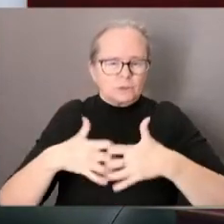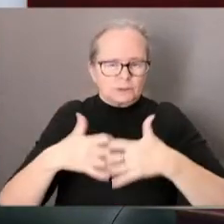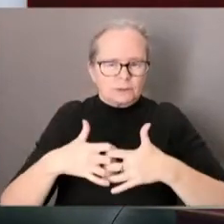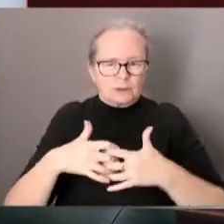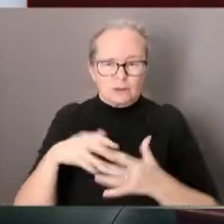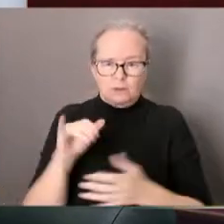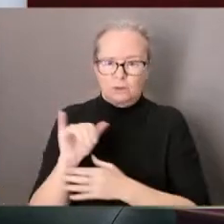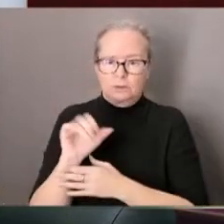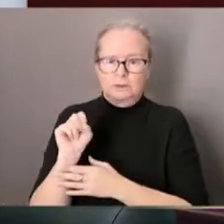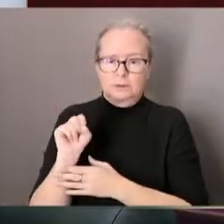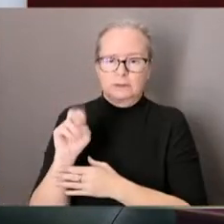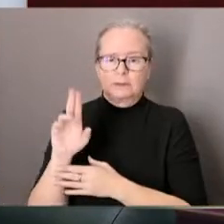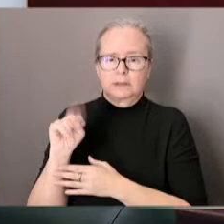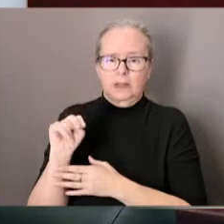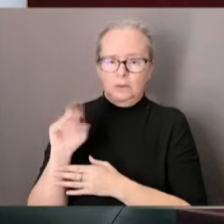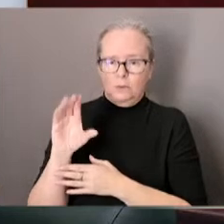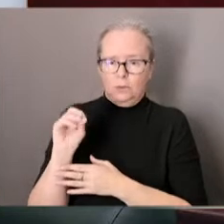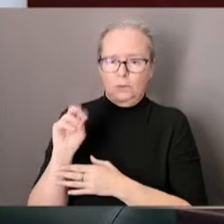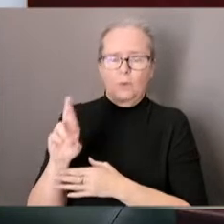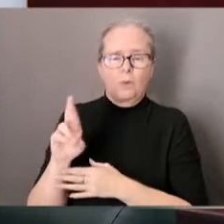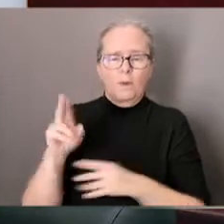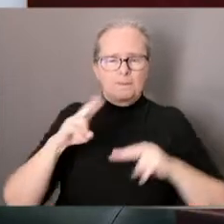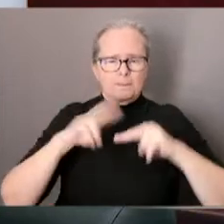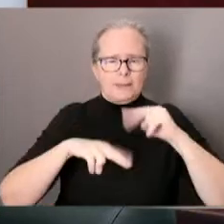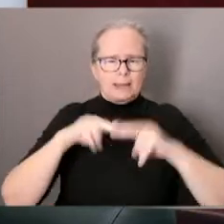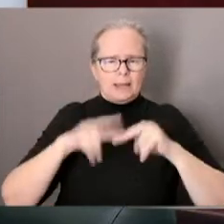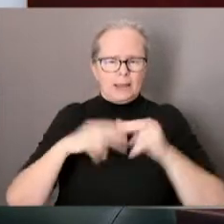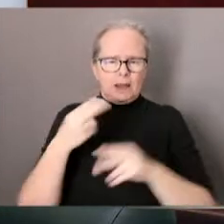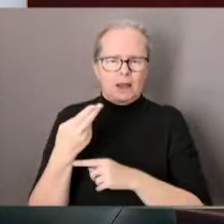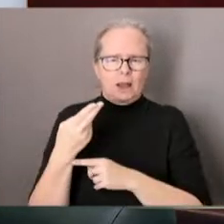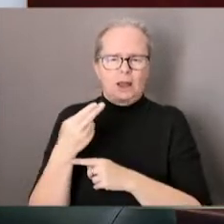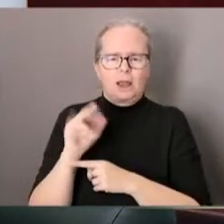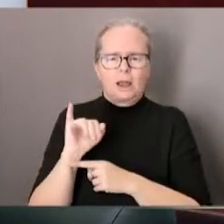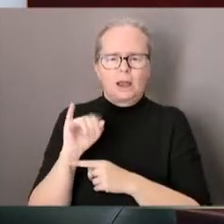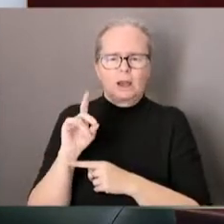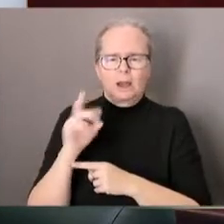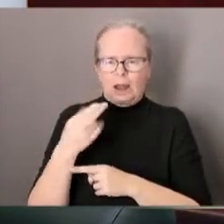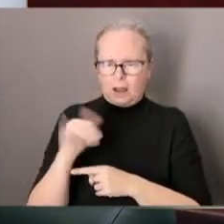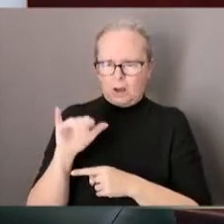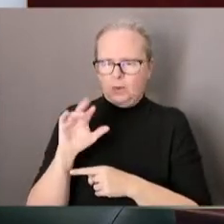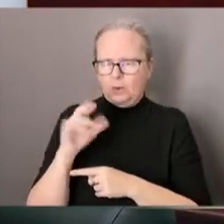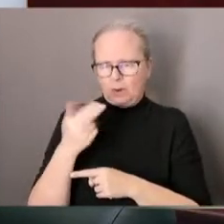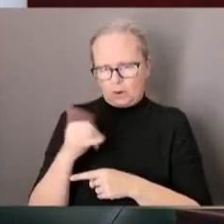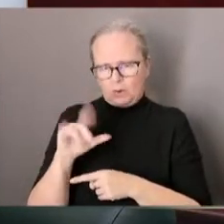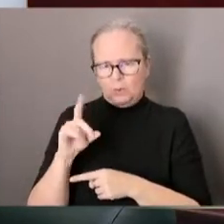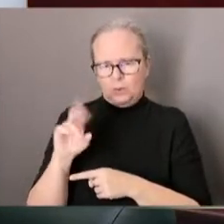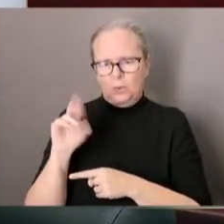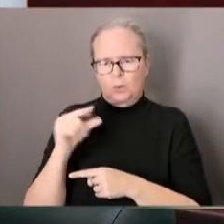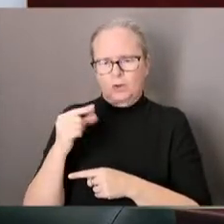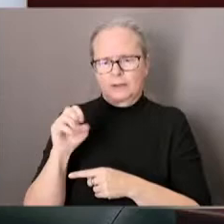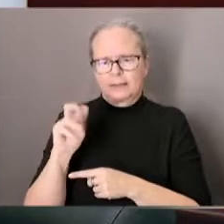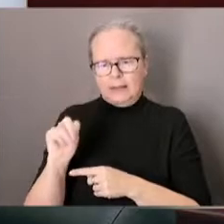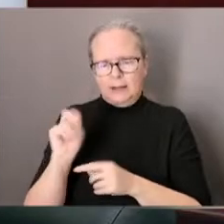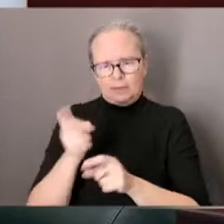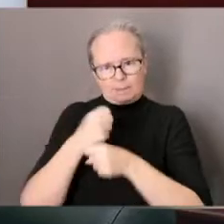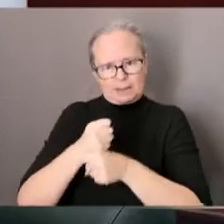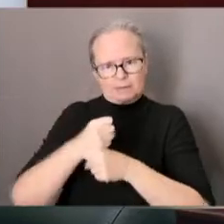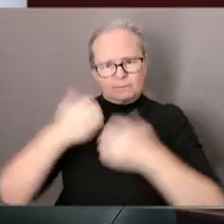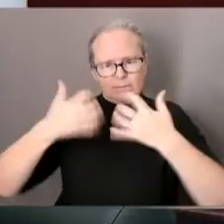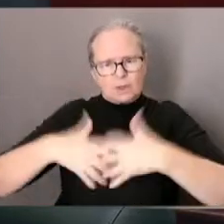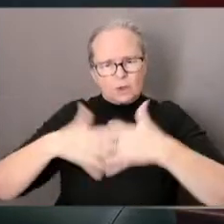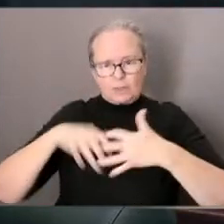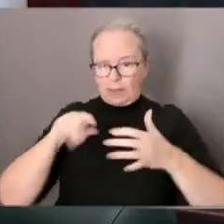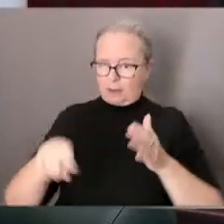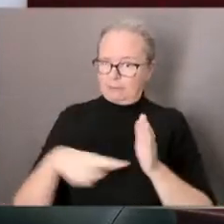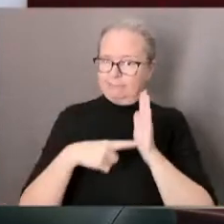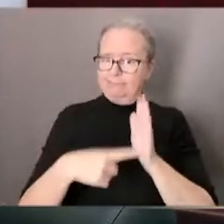hydrogen product production facility and there is also shell Canada's Quest carbon capture and storage facility which is